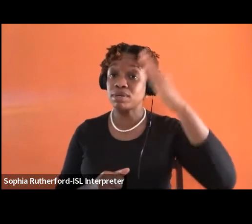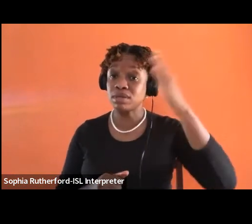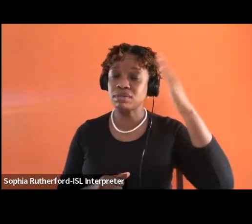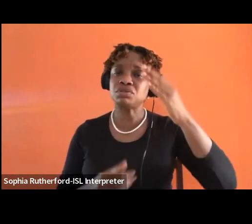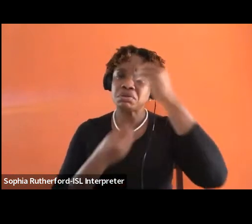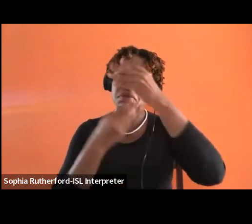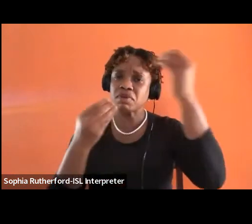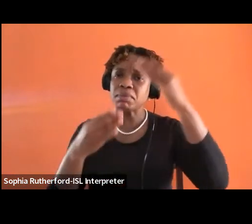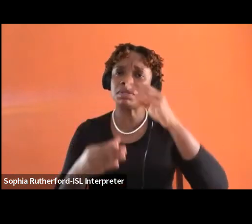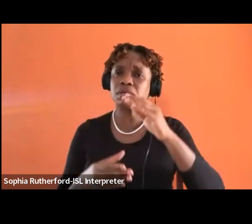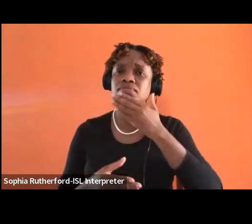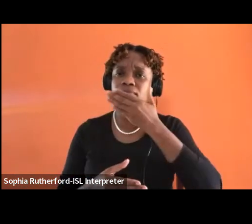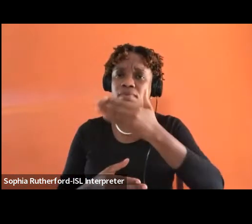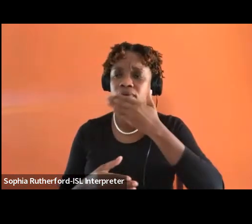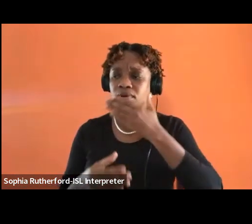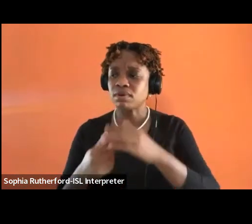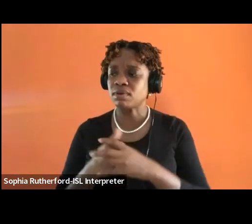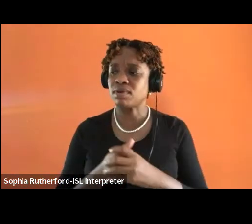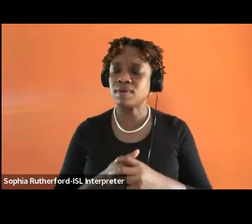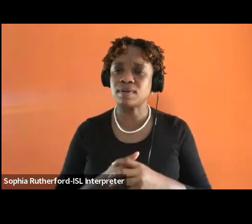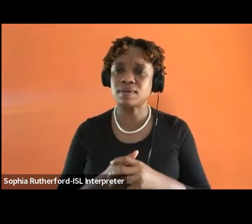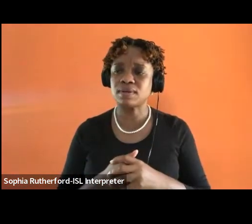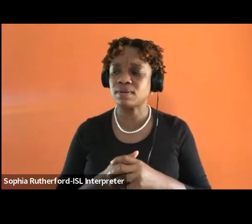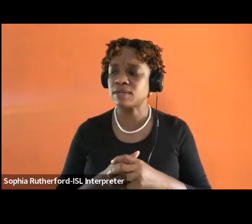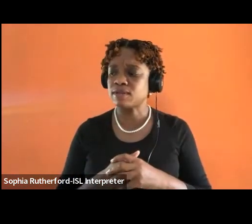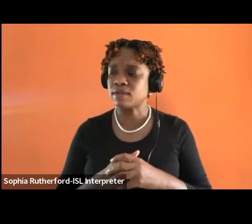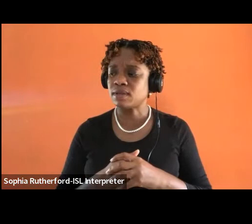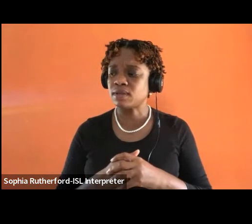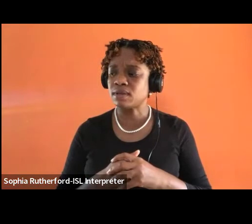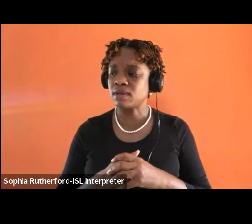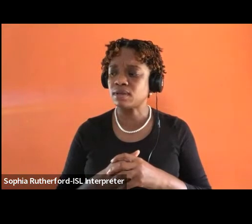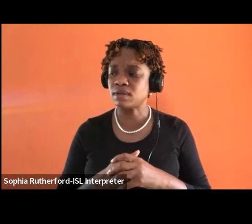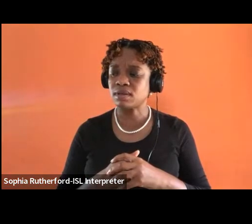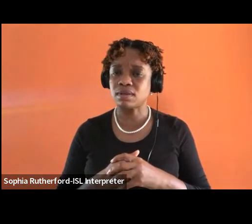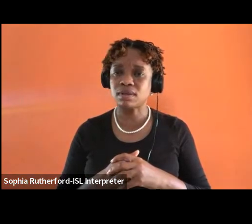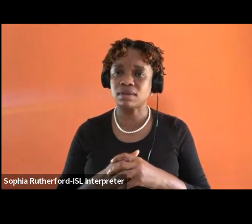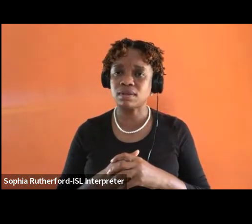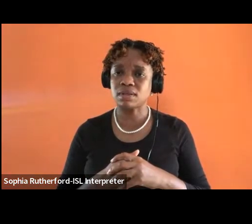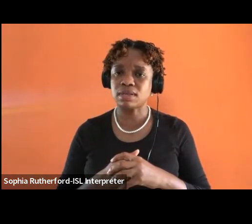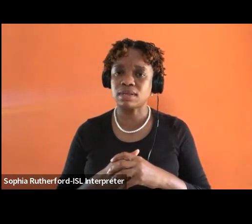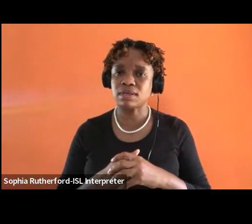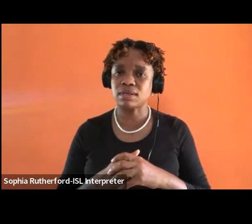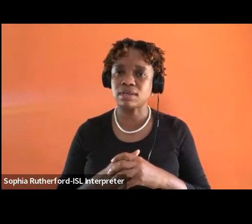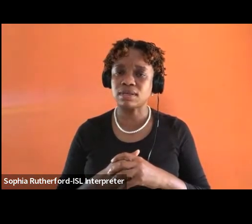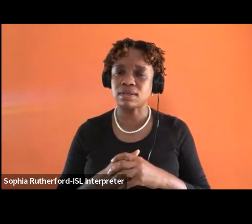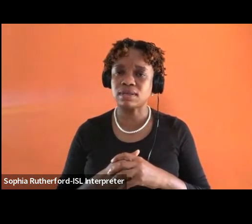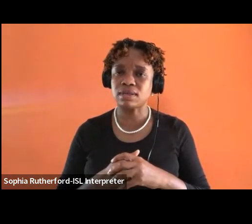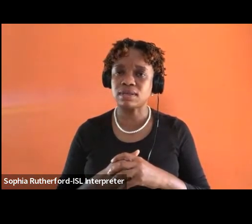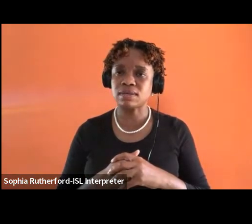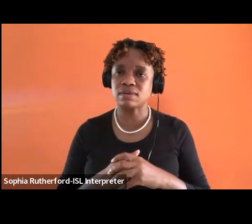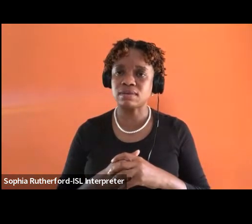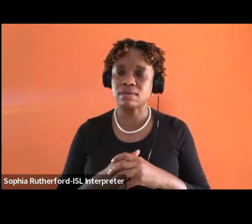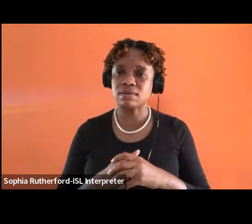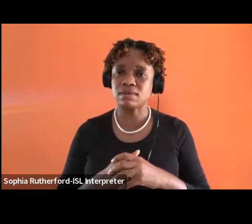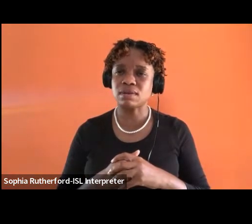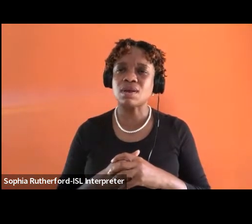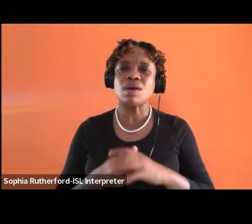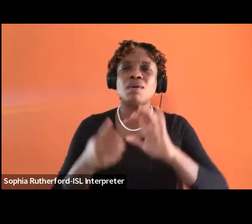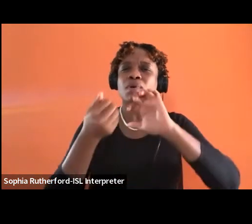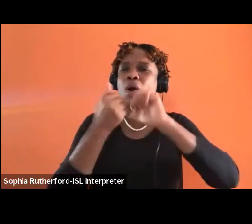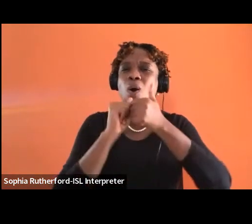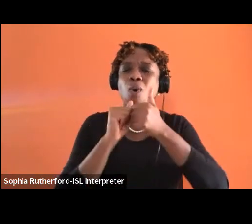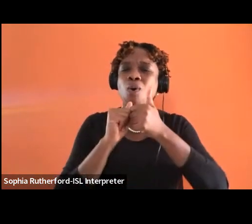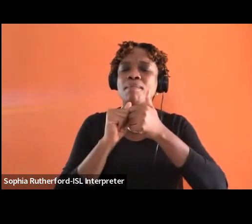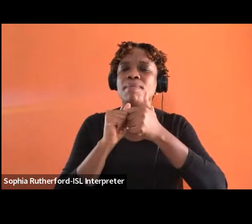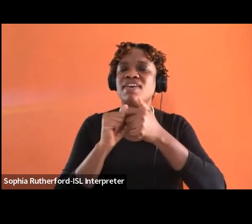more about how can I go about to get dental maintenance, not to just go and extract a tooth,